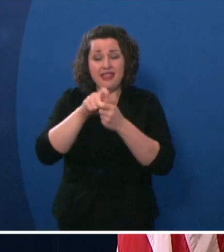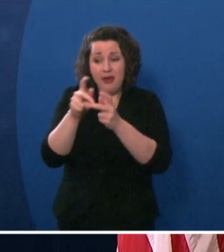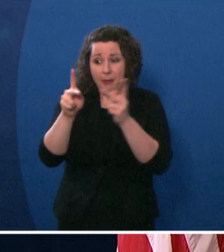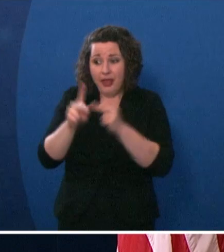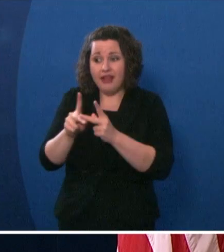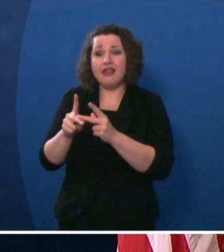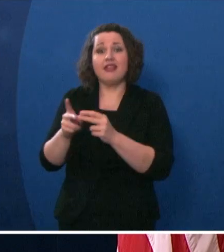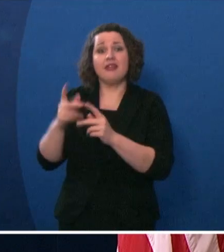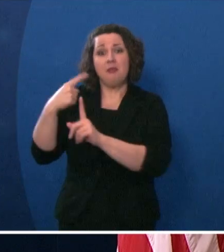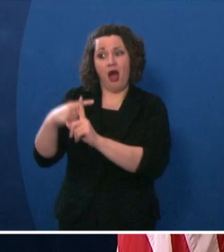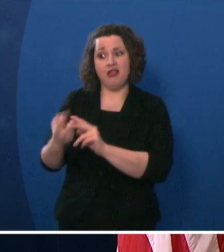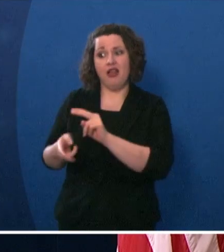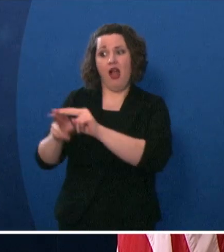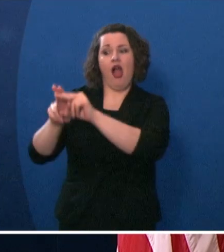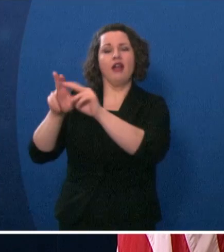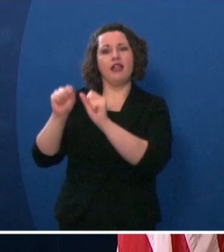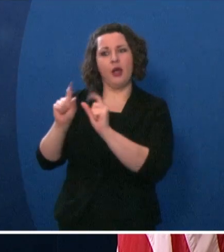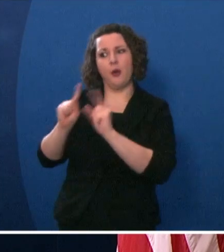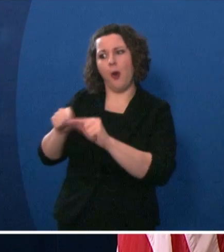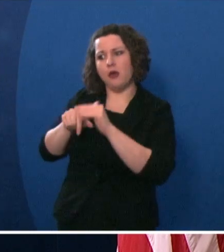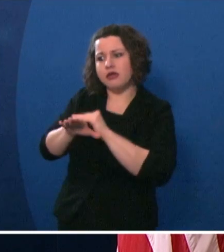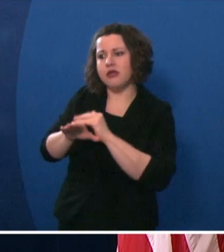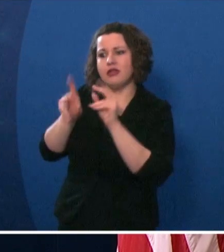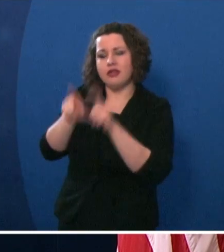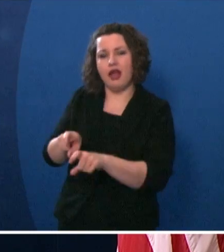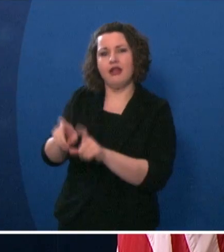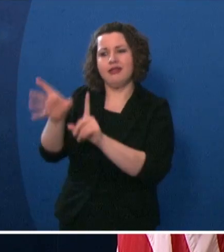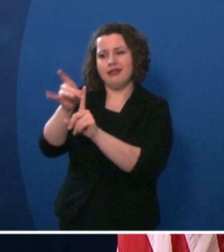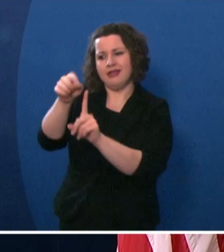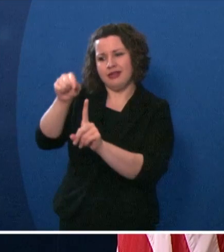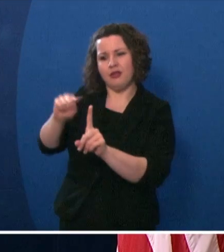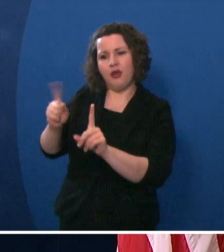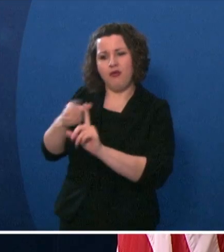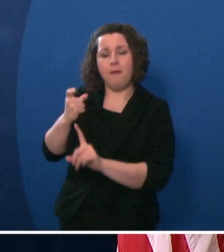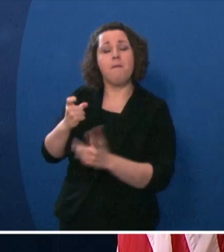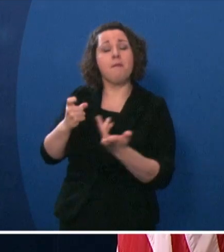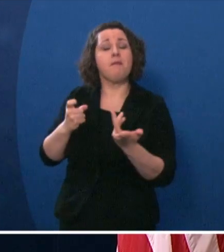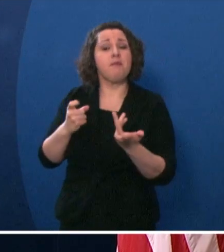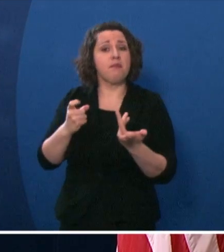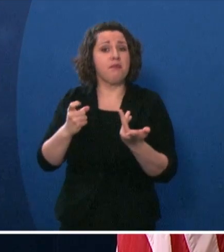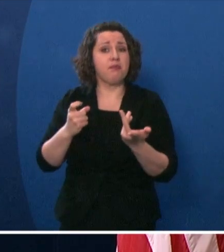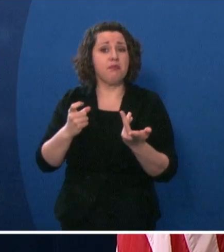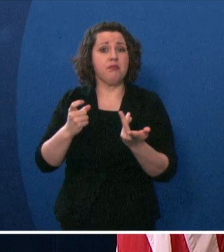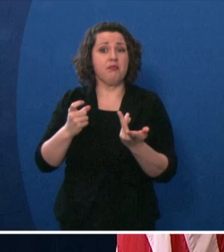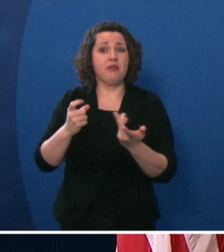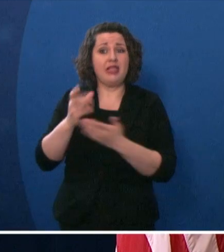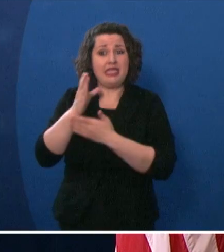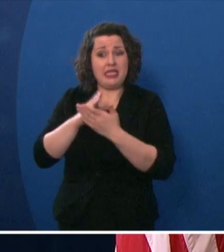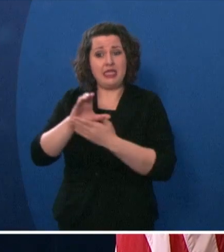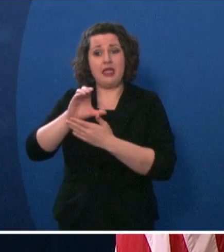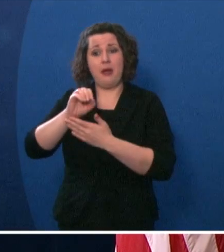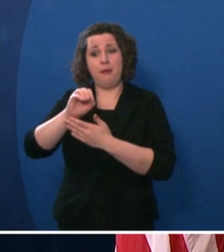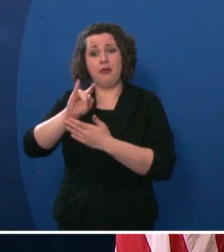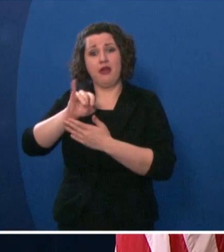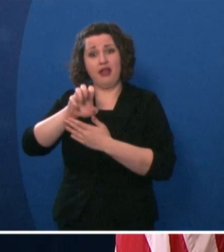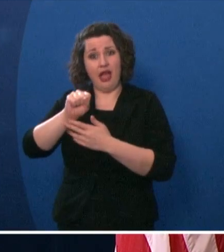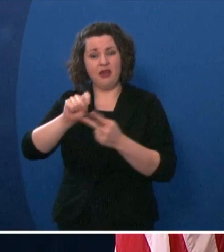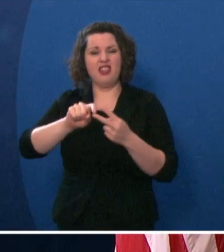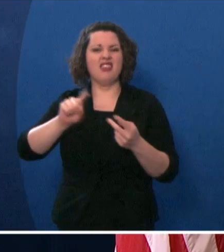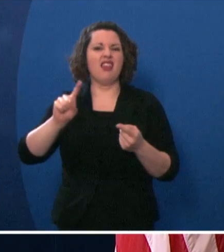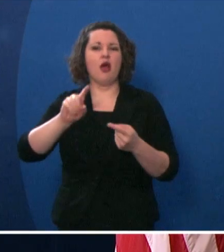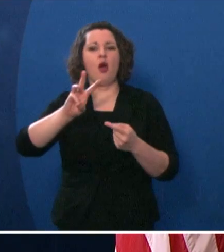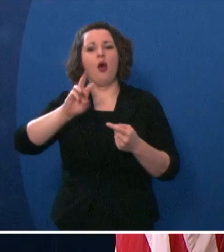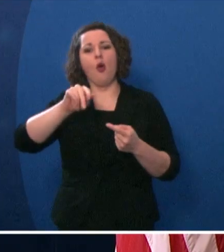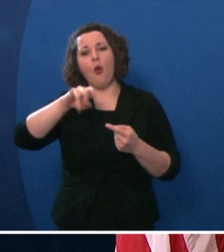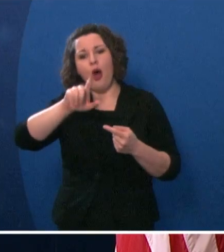in the state, to go in and test people and contact trace and all that. Yep. And we have seen some, you know, spikes in counties like Crawford and Wapello and Buena Vista